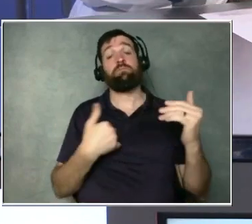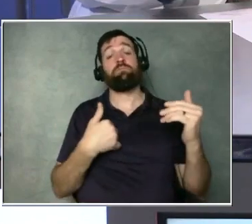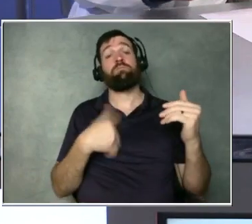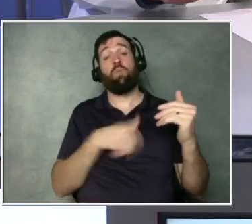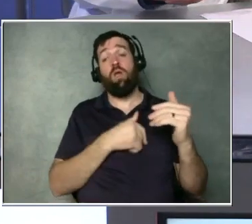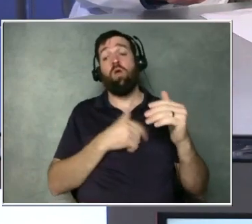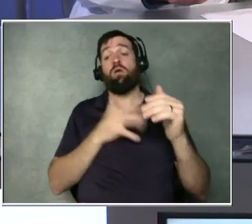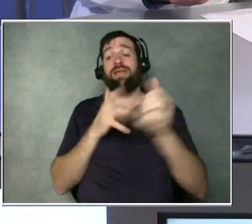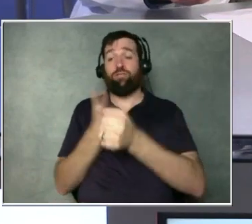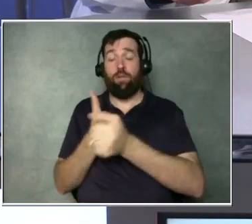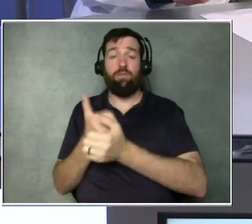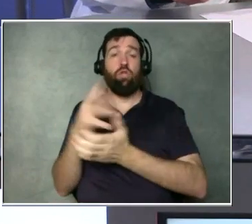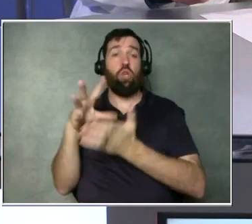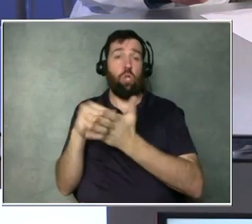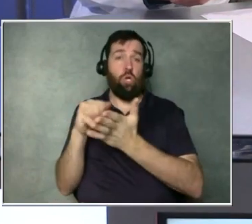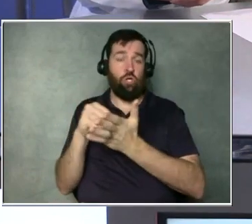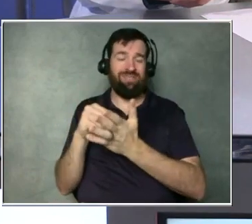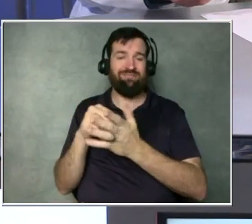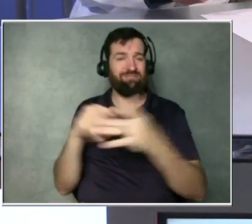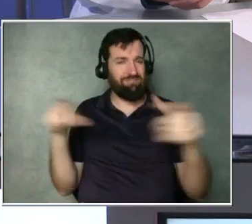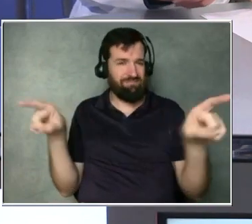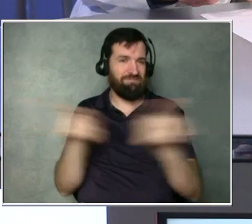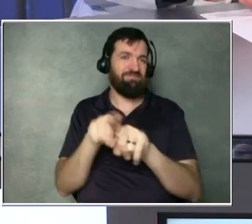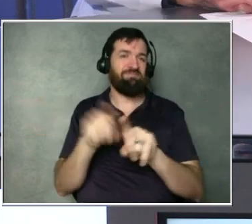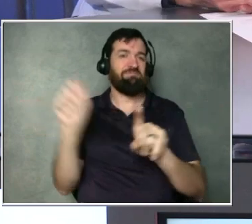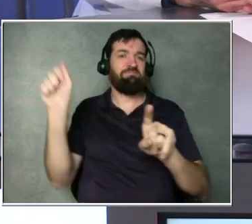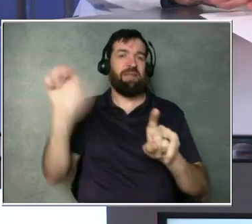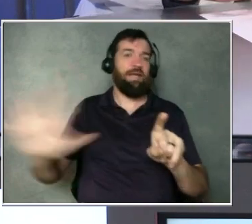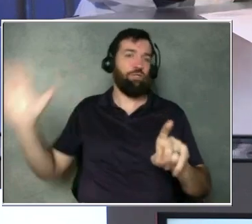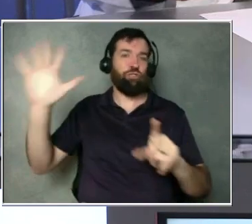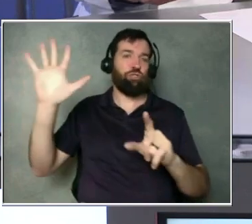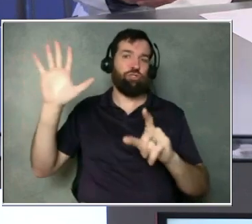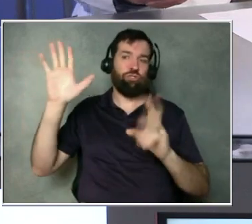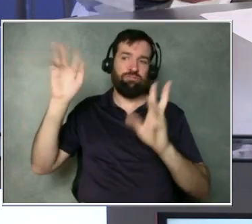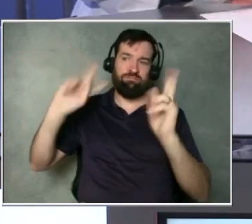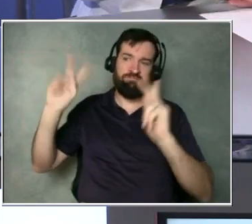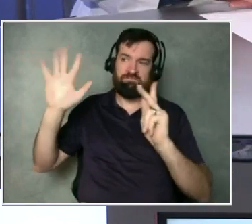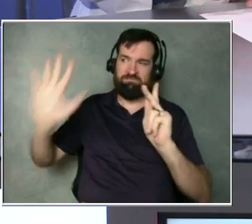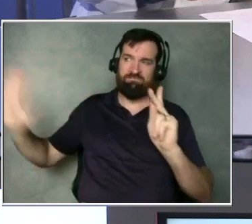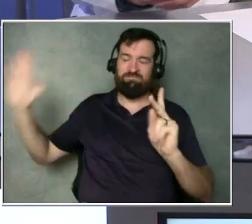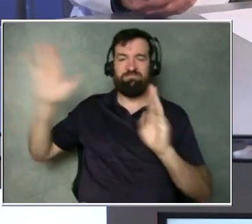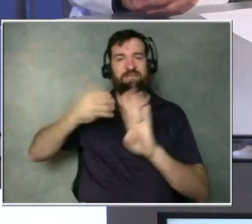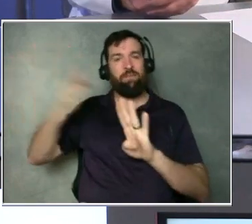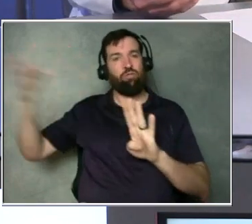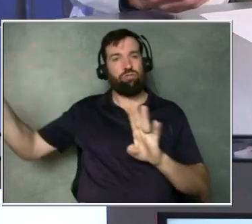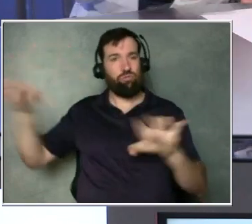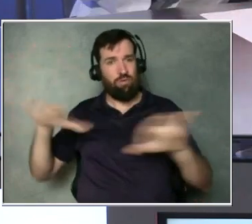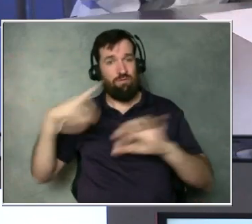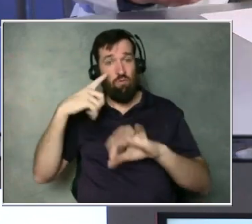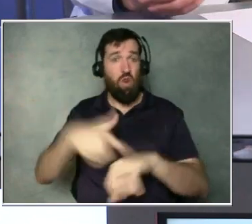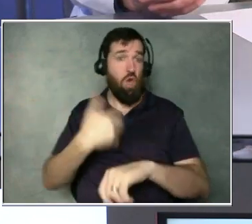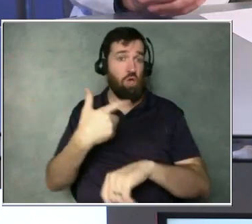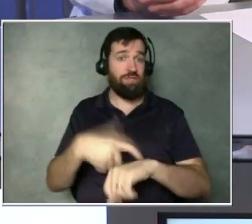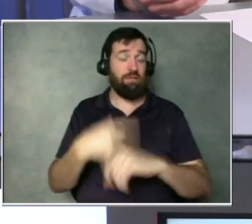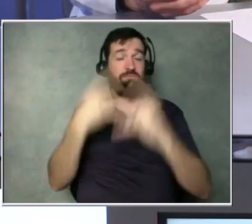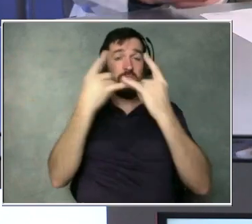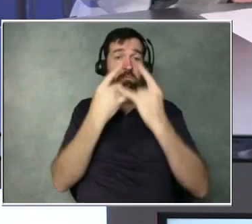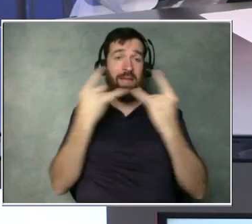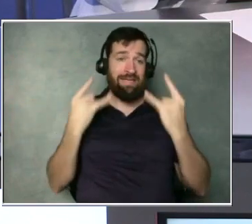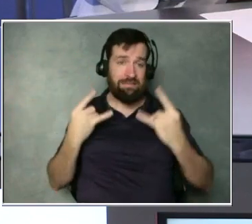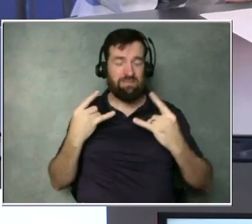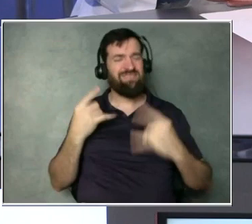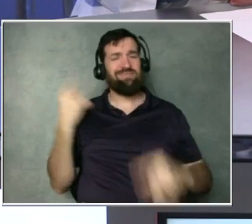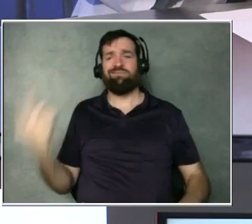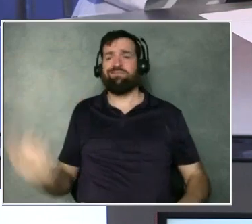some of our Asian country neighbors have been doing for a long time, and that's wearing masks. It's always okay to wear a